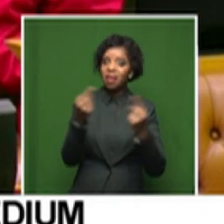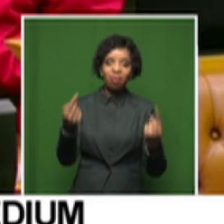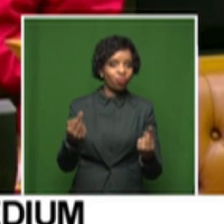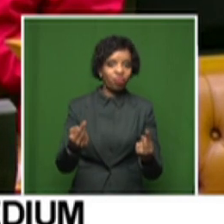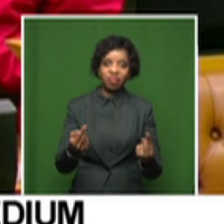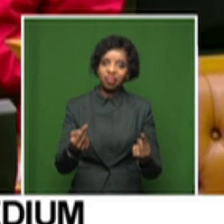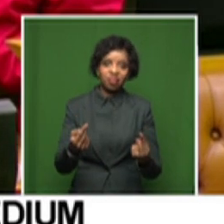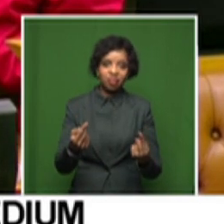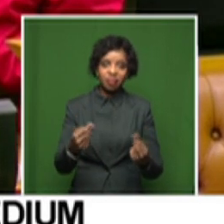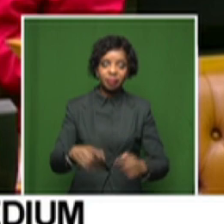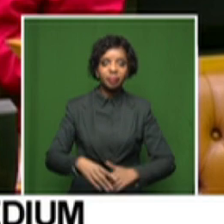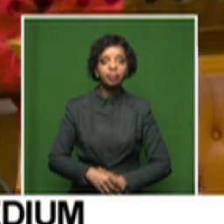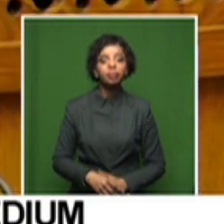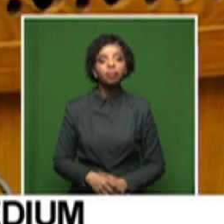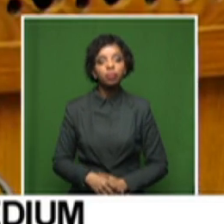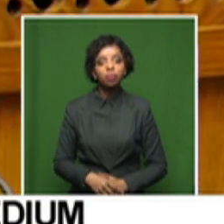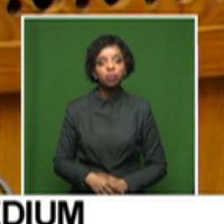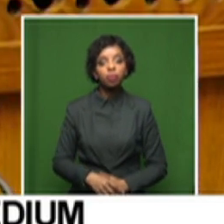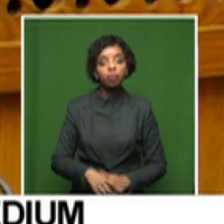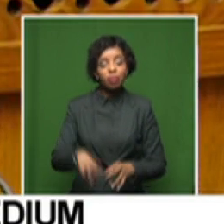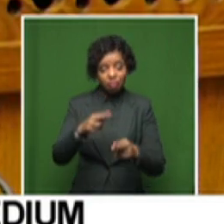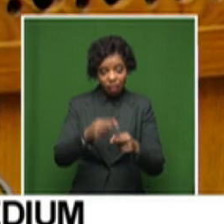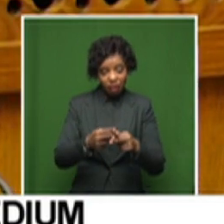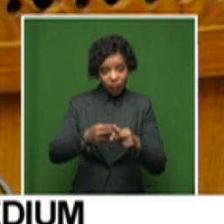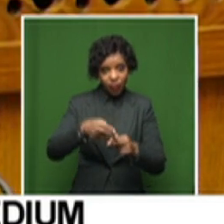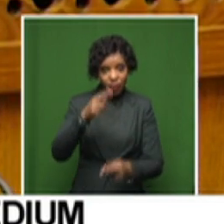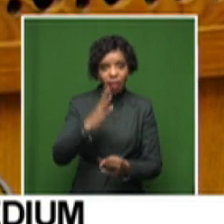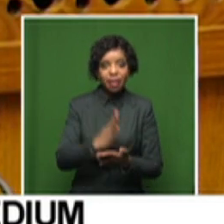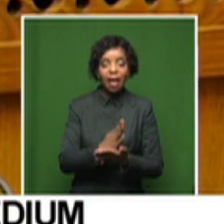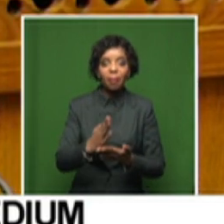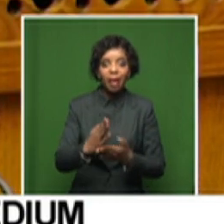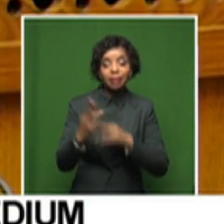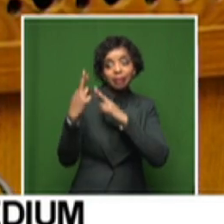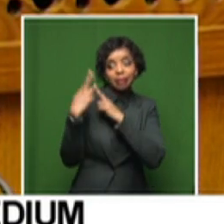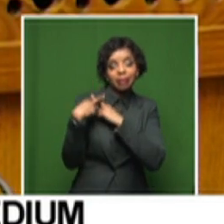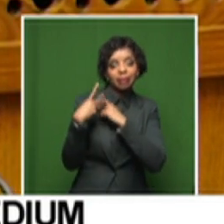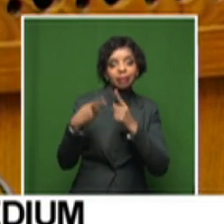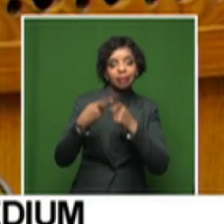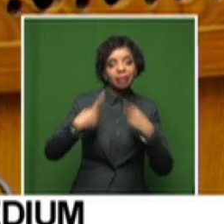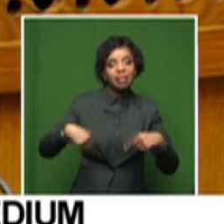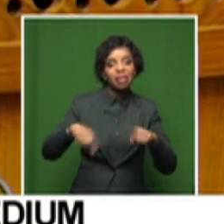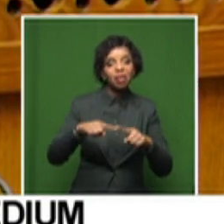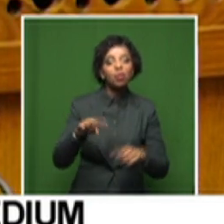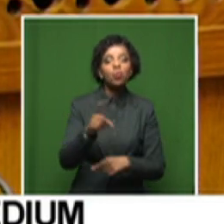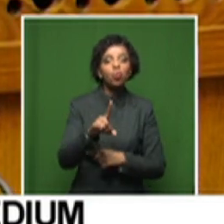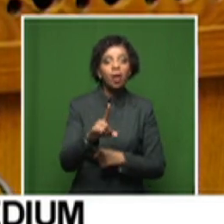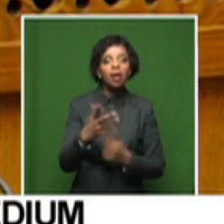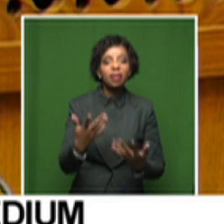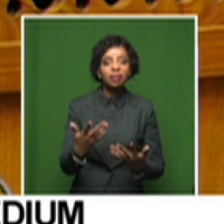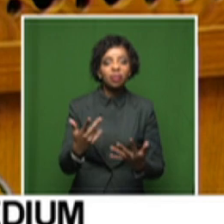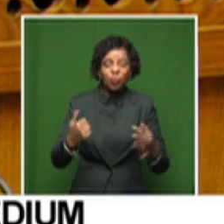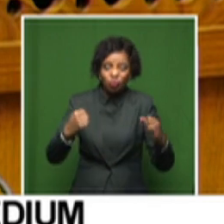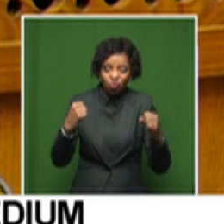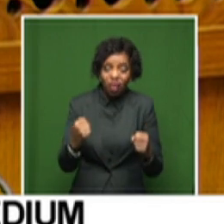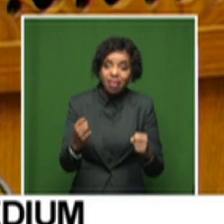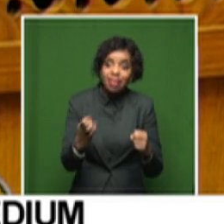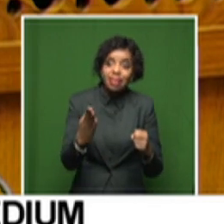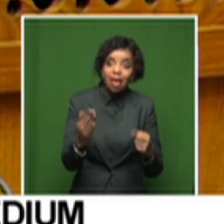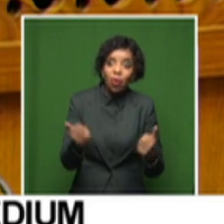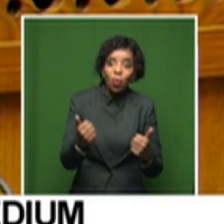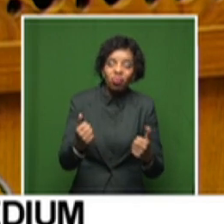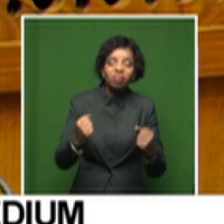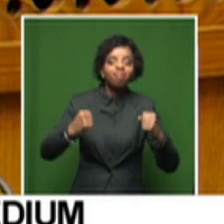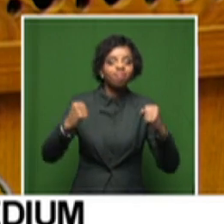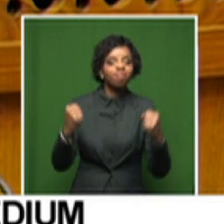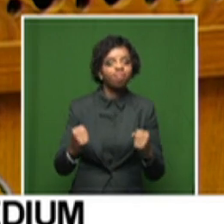The final part of our duties as captains through the storm is to strengthen the ship. The